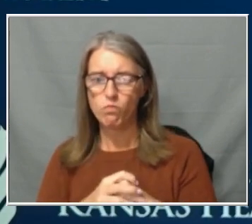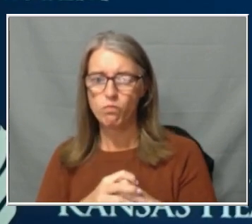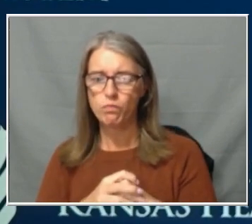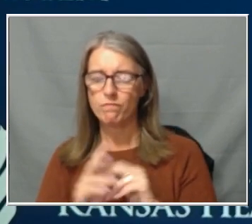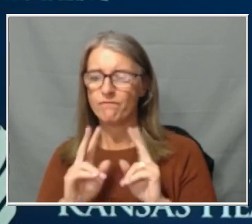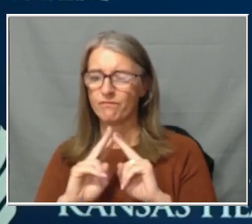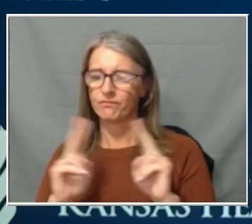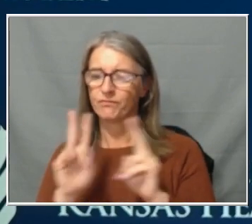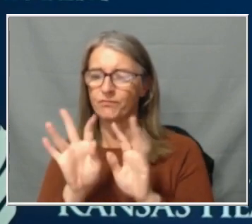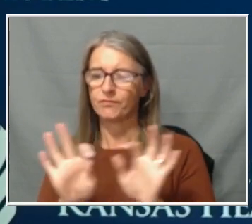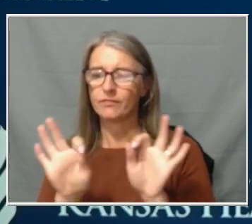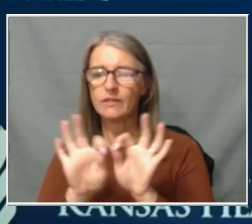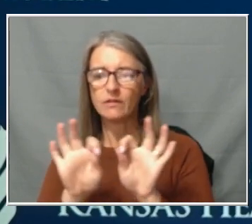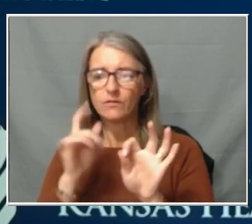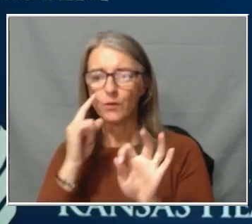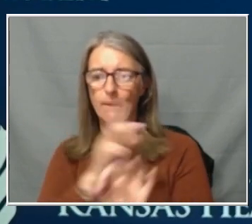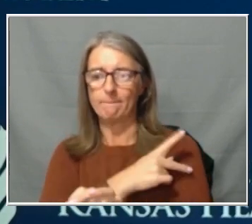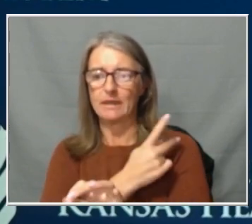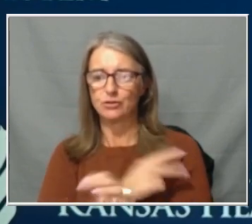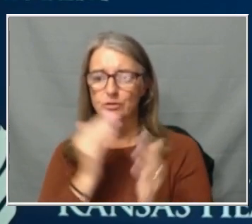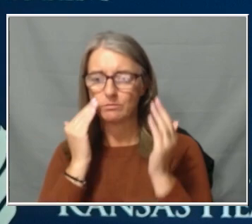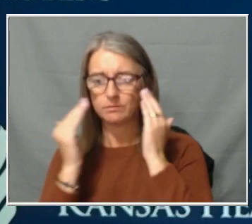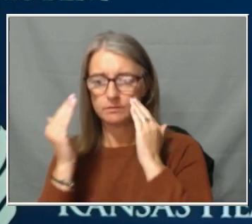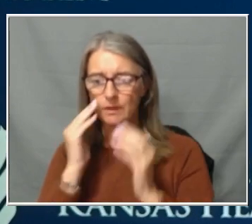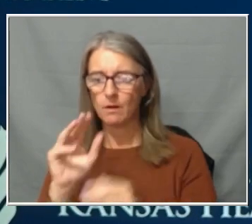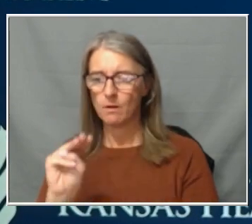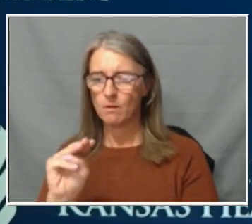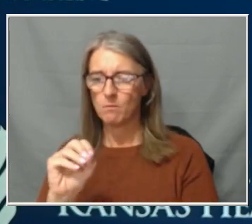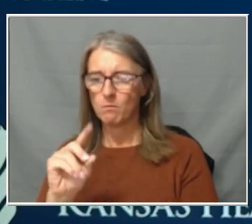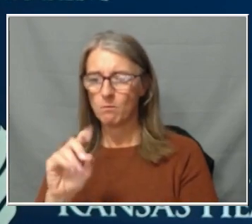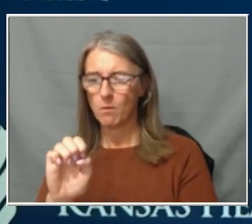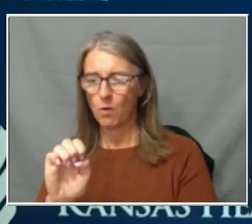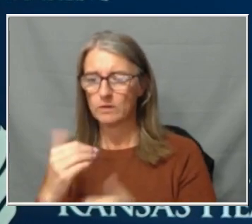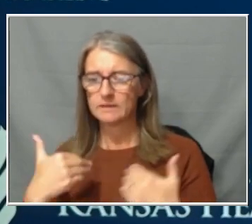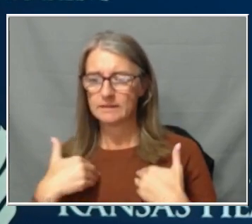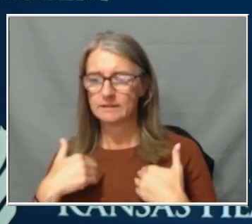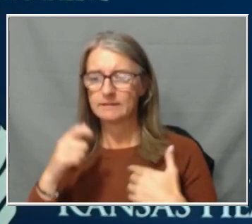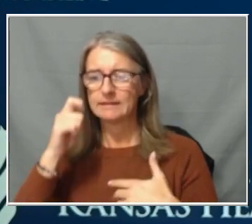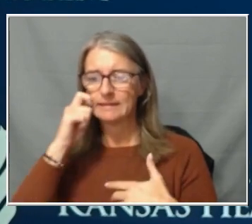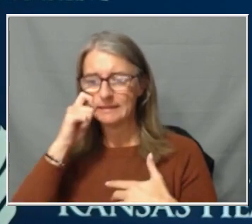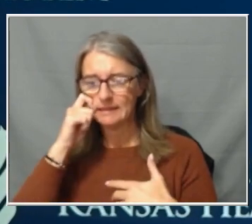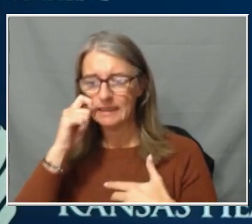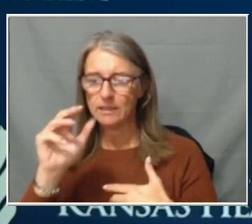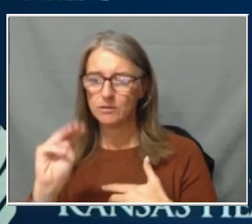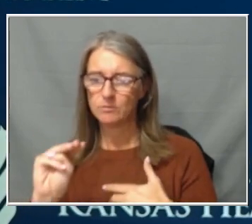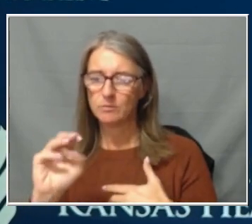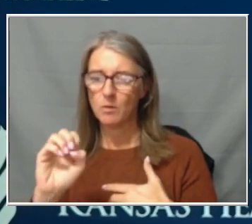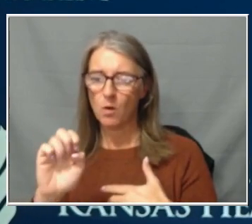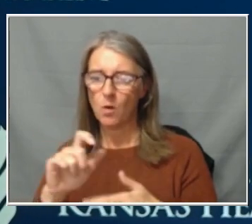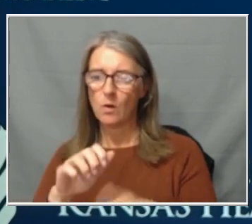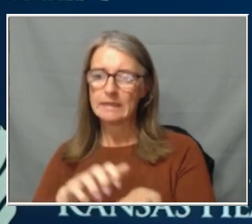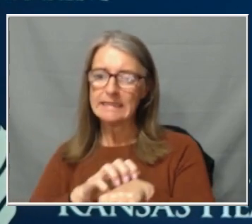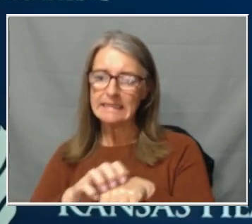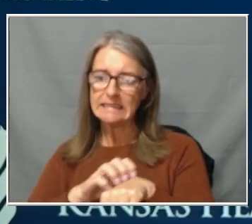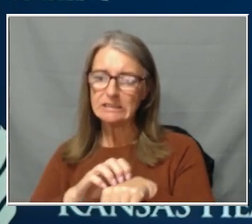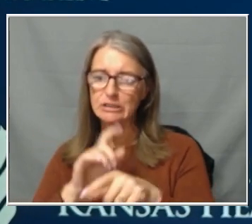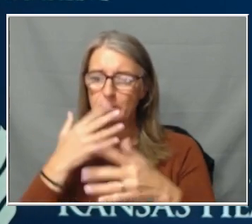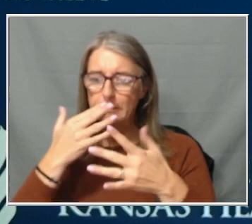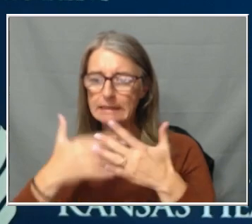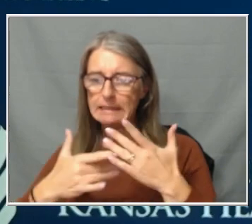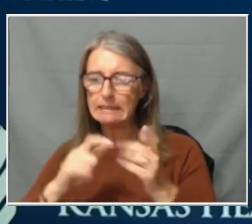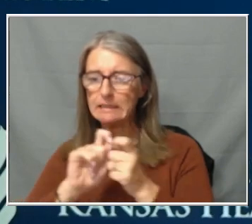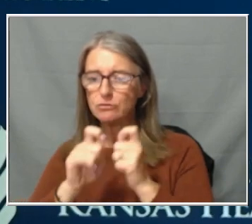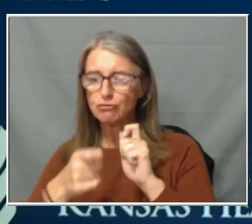important for patients to be aware of the moles they have, a skin mole that is itchy, bleeding, changing, something